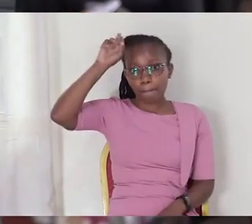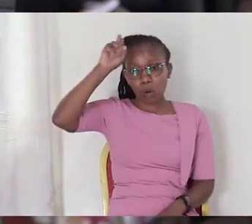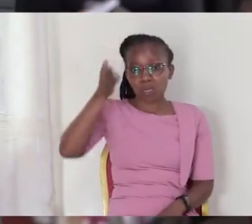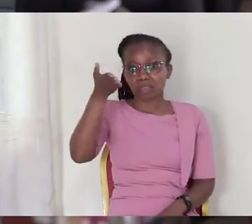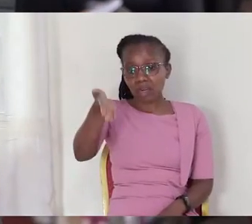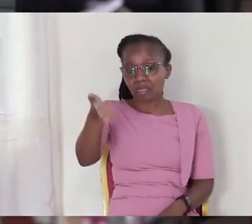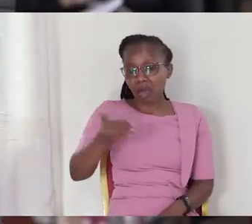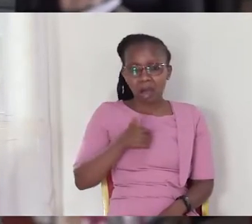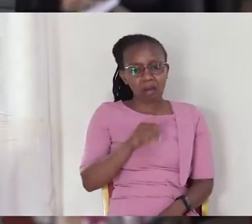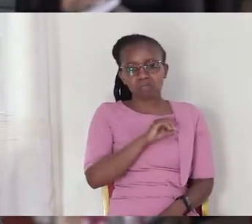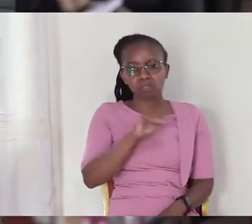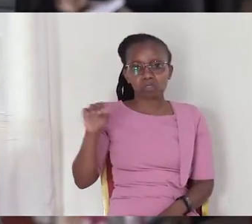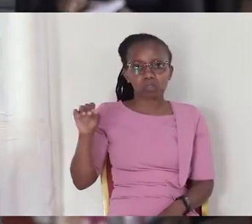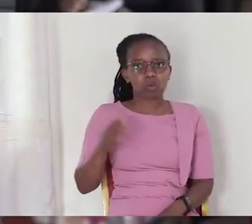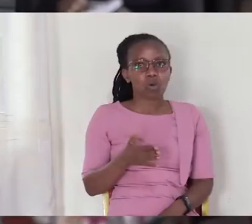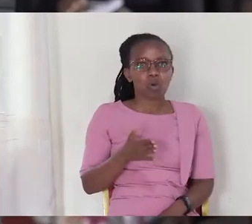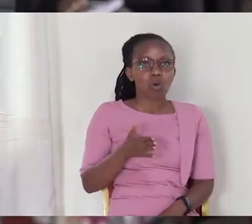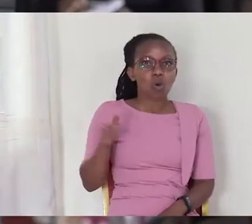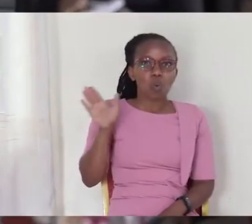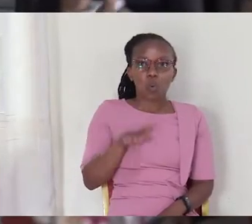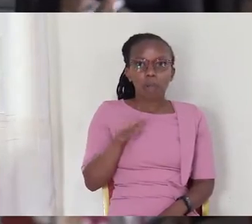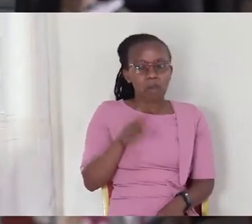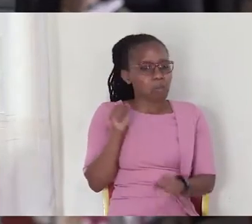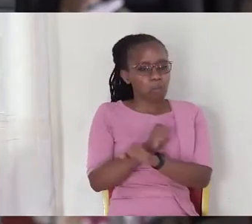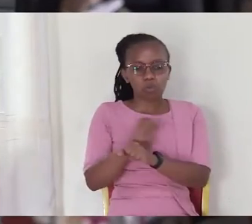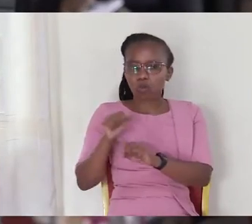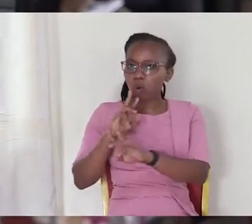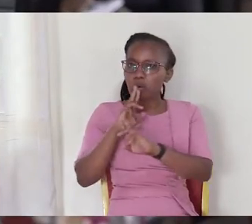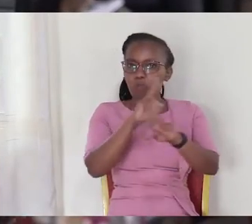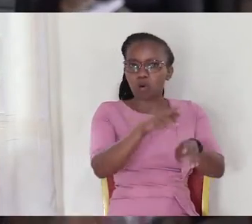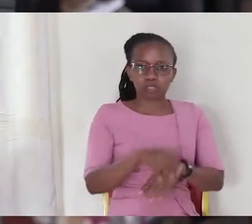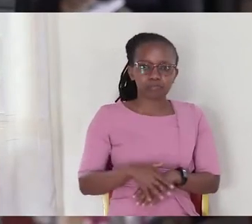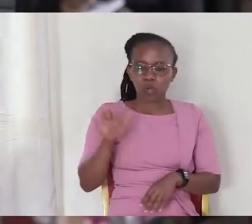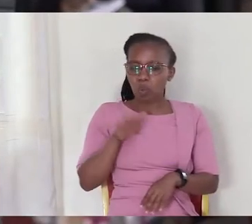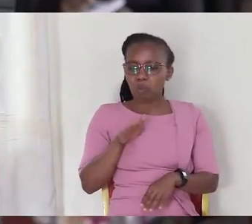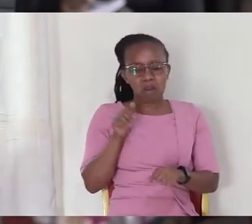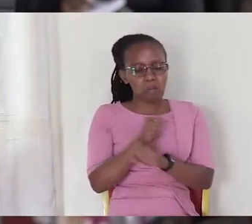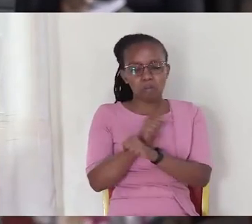not available. So women could not report anywhere, imagine anywhere.